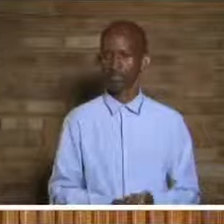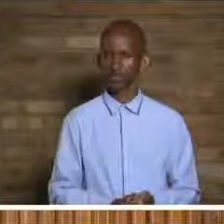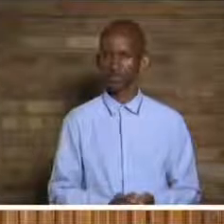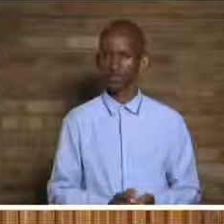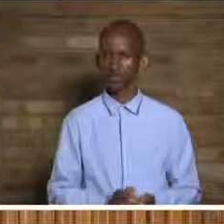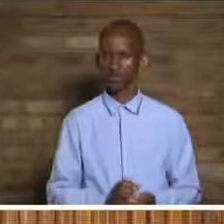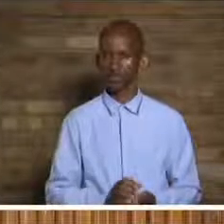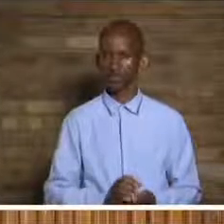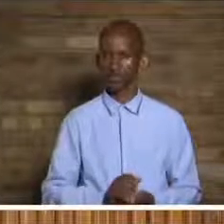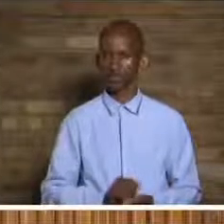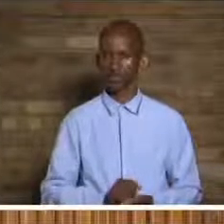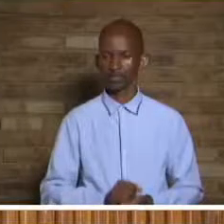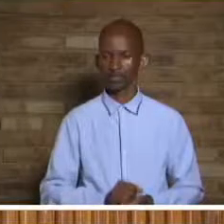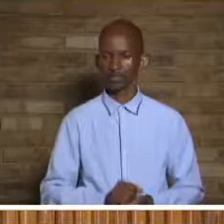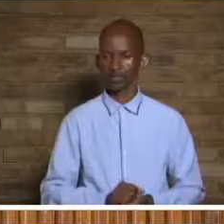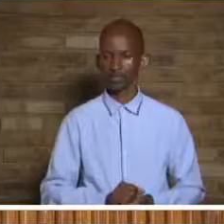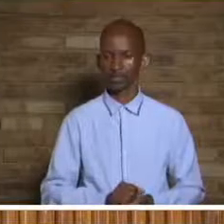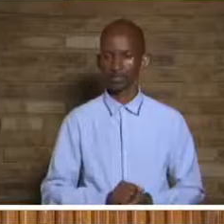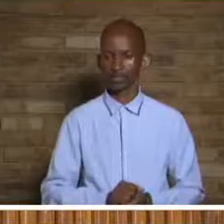landelayo.